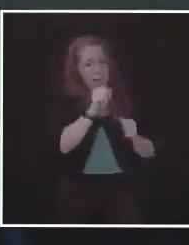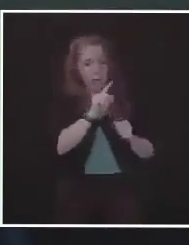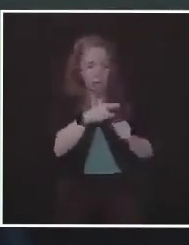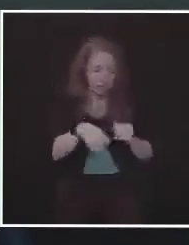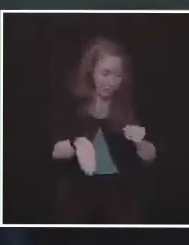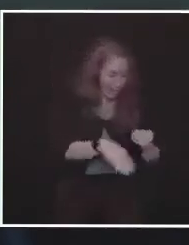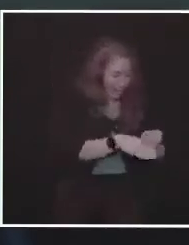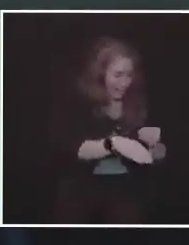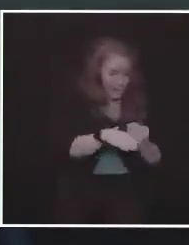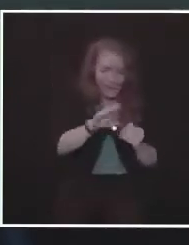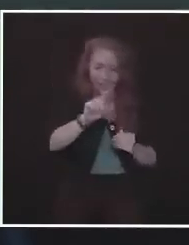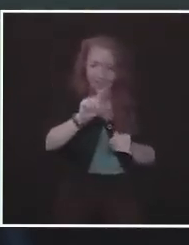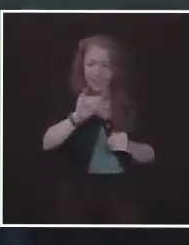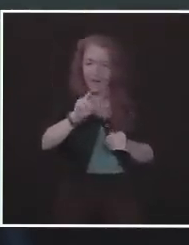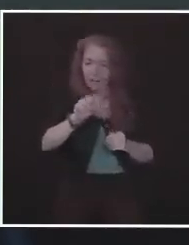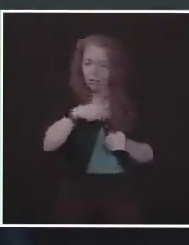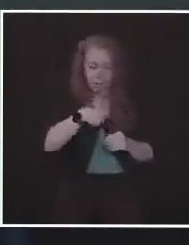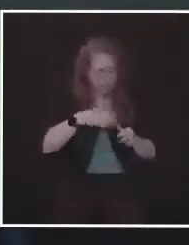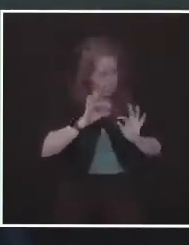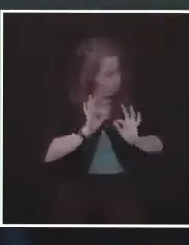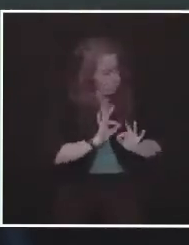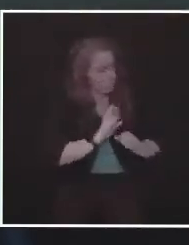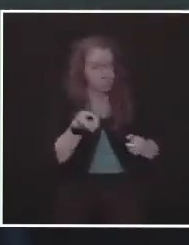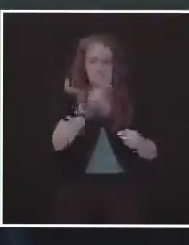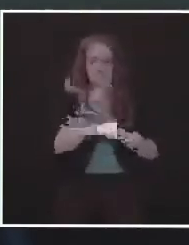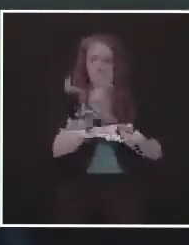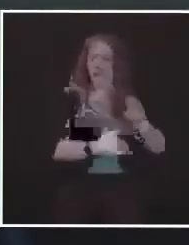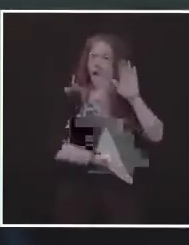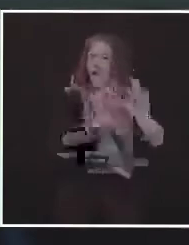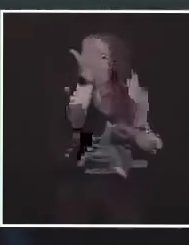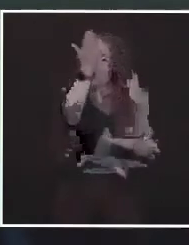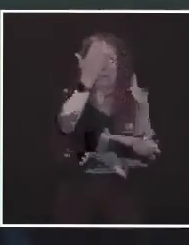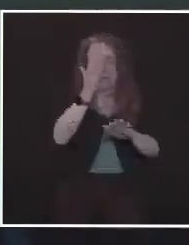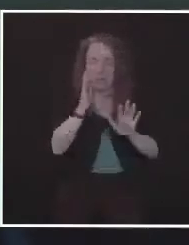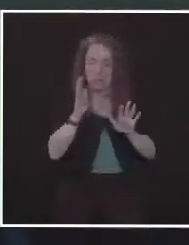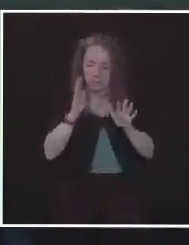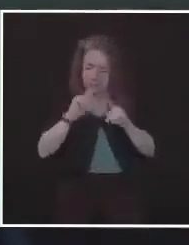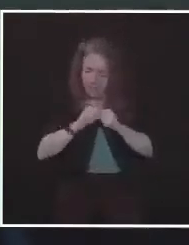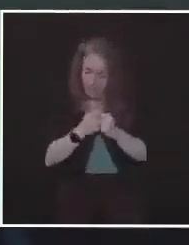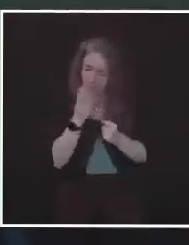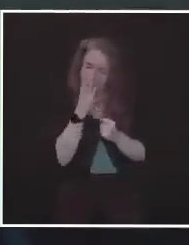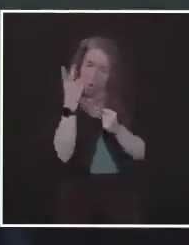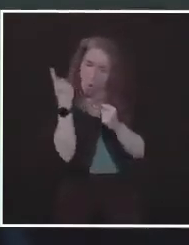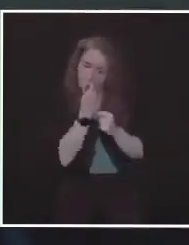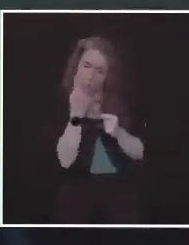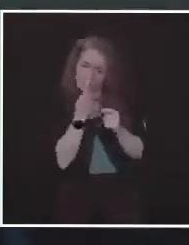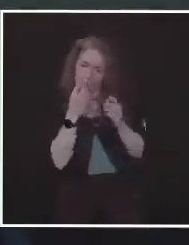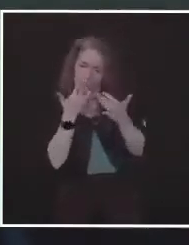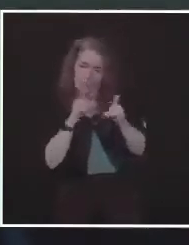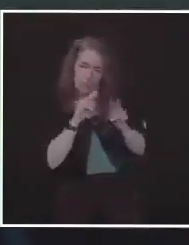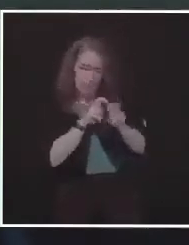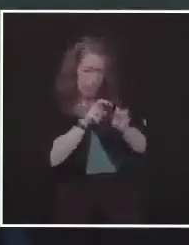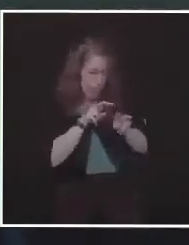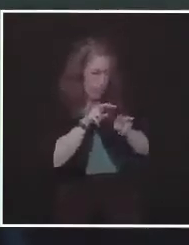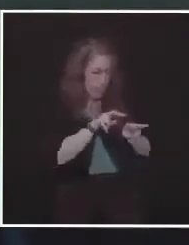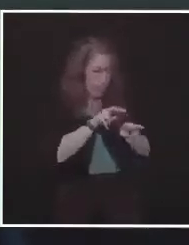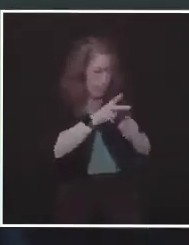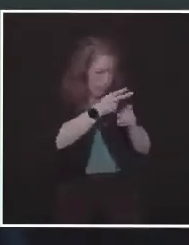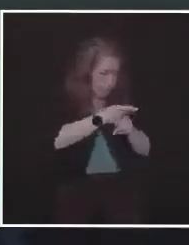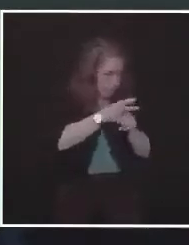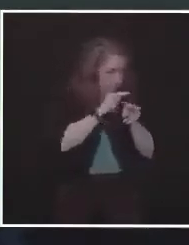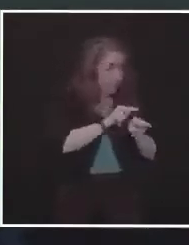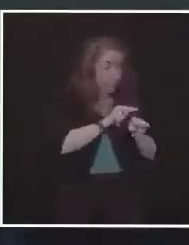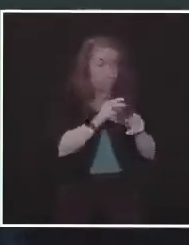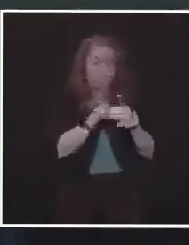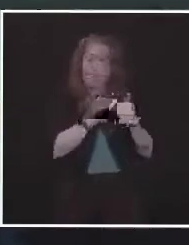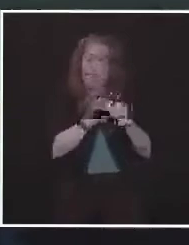fly. They are going to require extreme diligence by the team, regardless of how the contract is structured, so